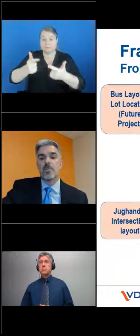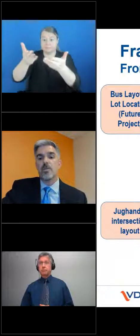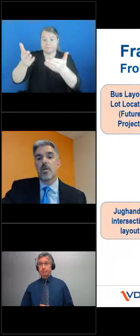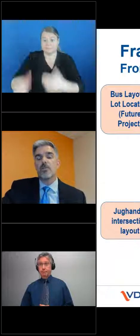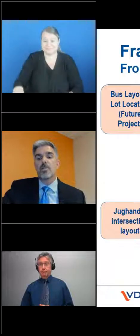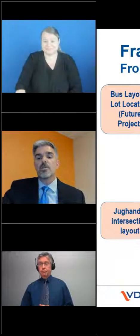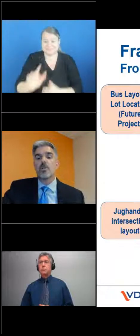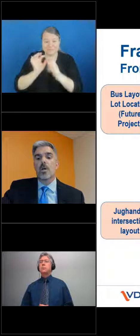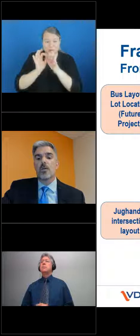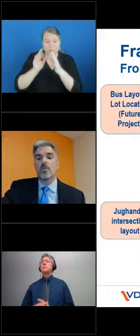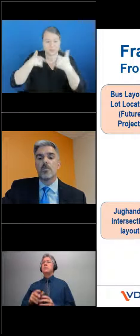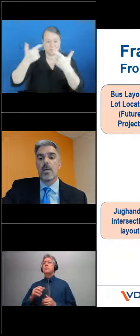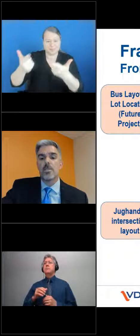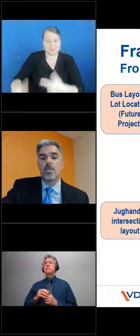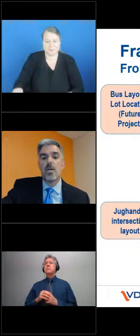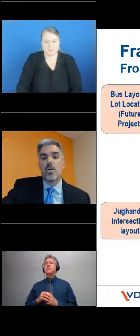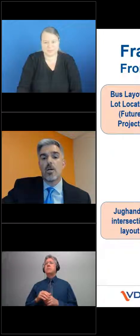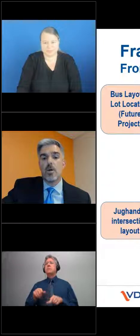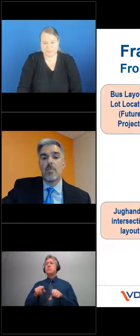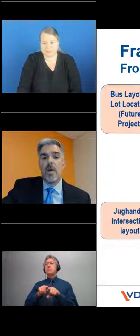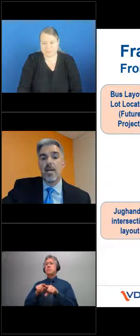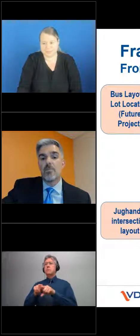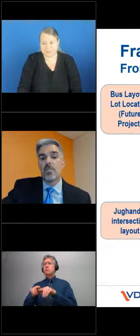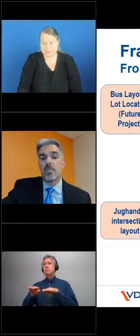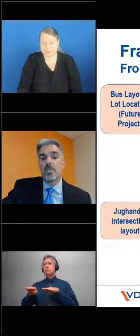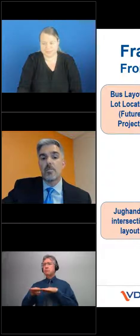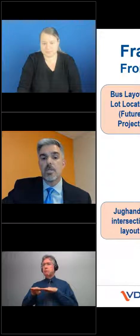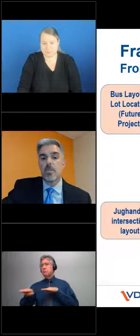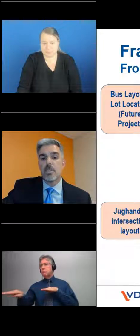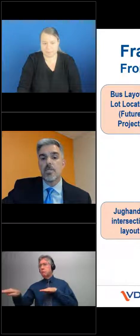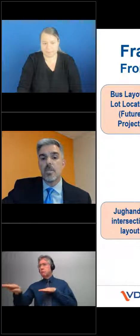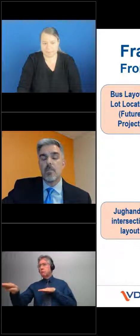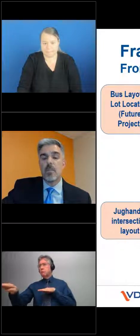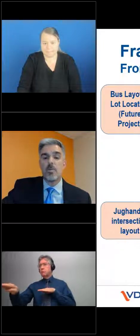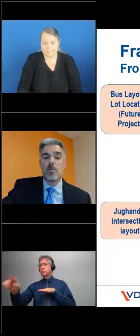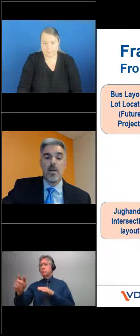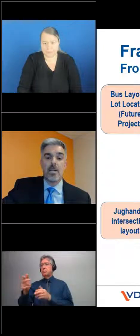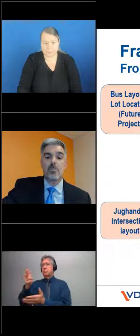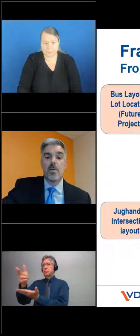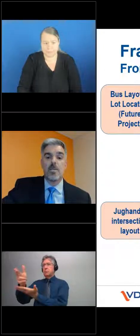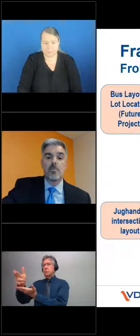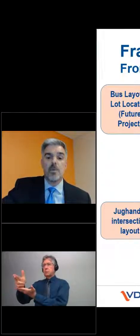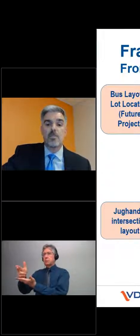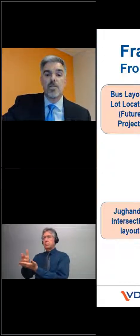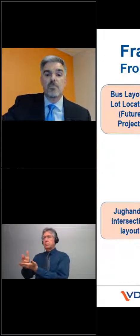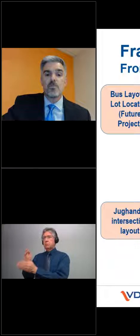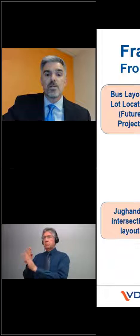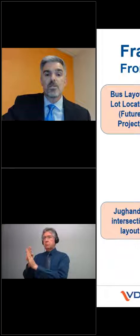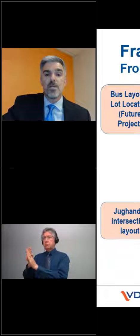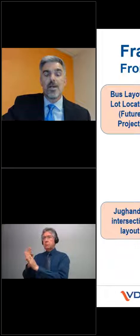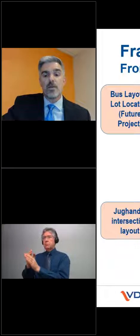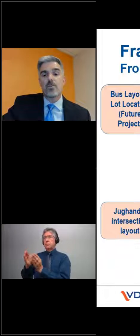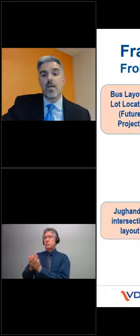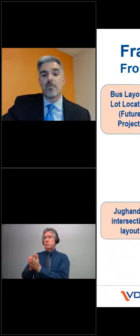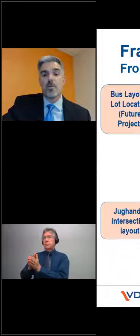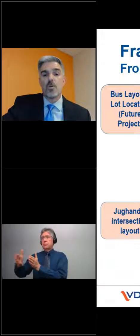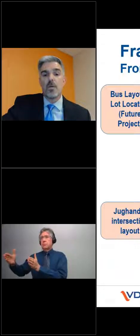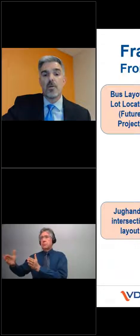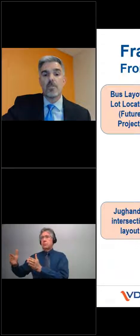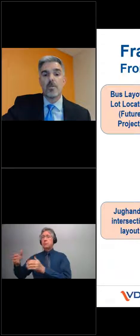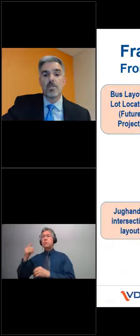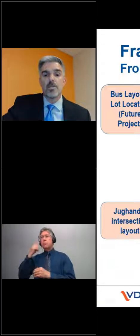of additional concrete space along the back of the existing bus bays to provide extra space for bikes and pedestrians outside